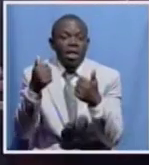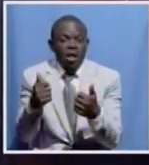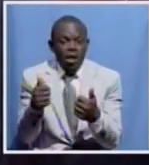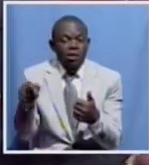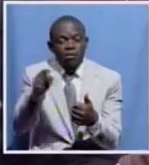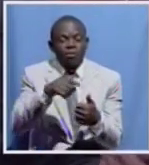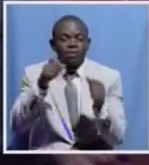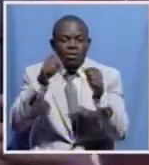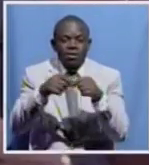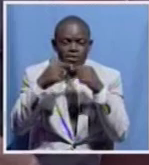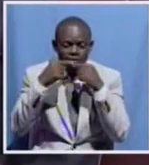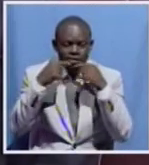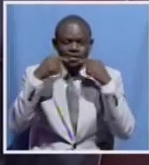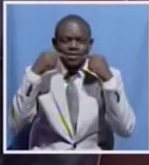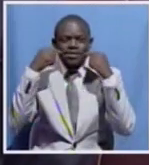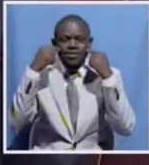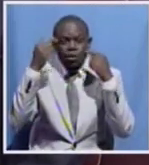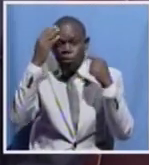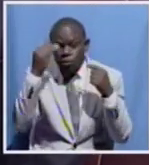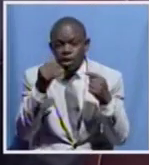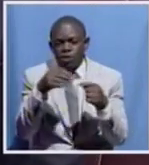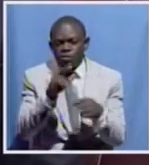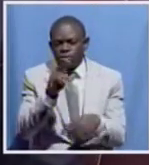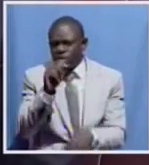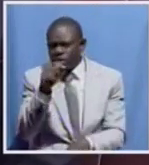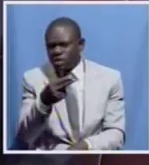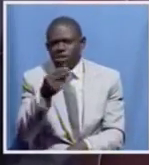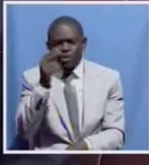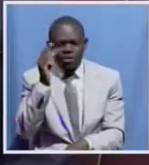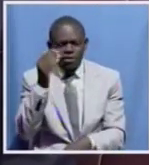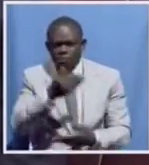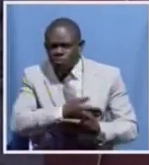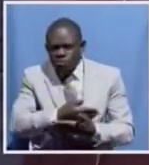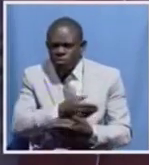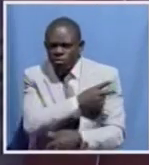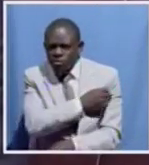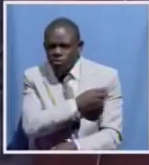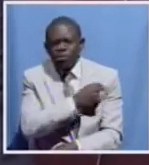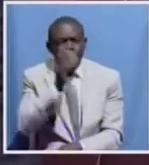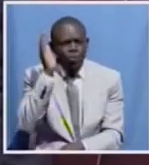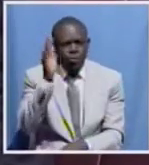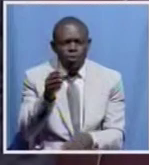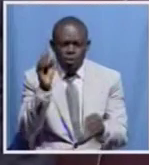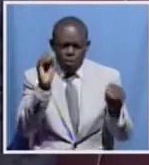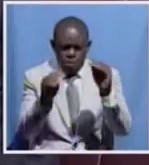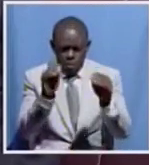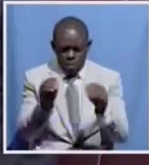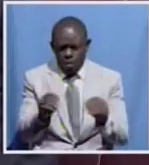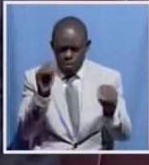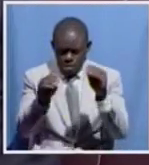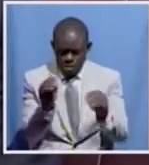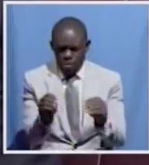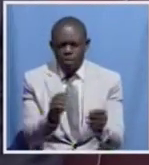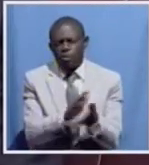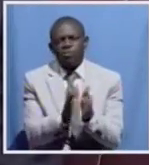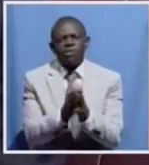because they will see that there is rehabilitation going on in the pediatrics ward. They will see that there is rehabilitation going on in the